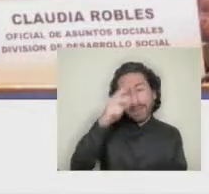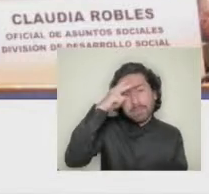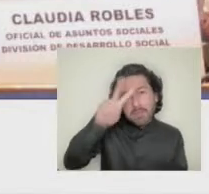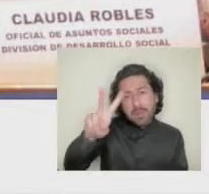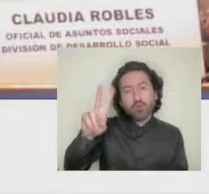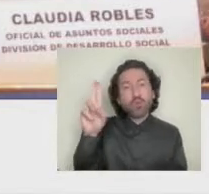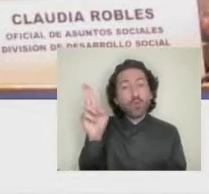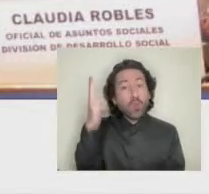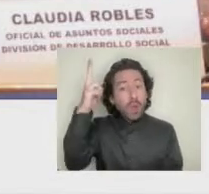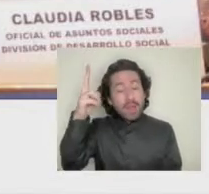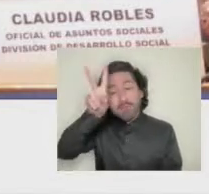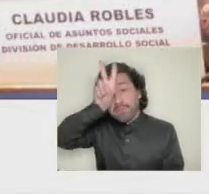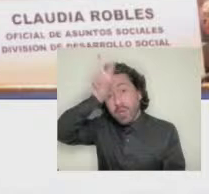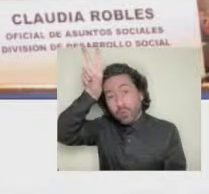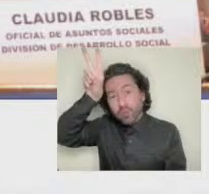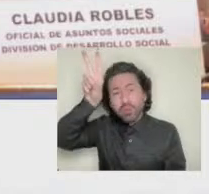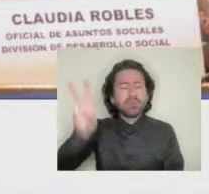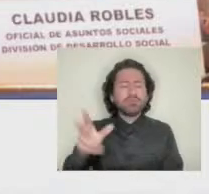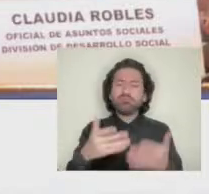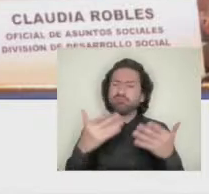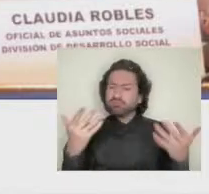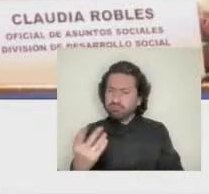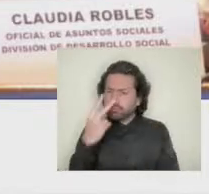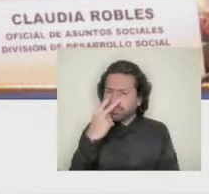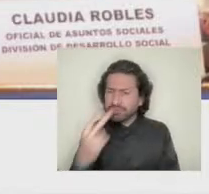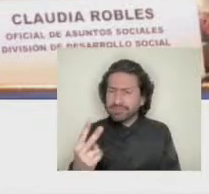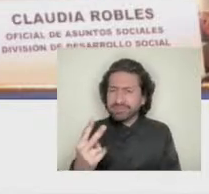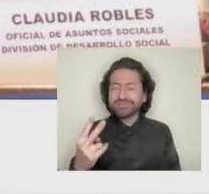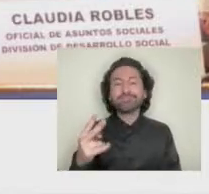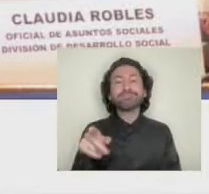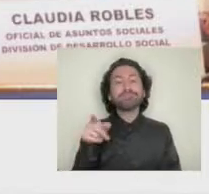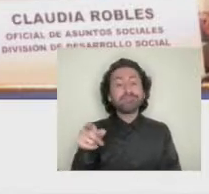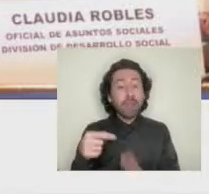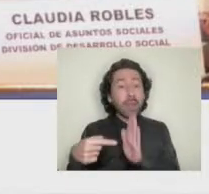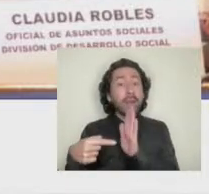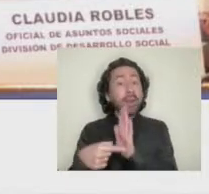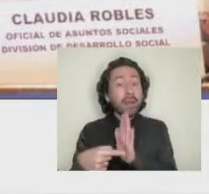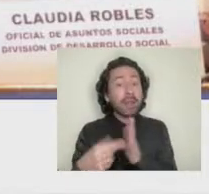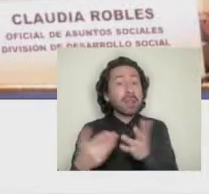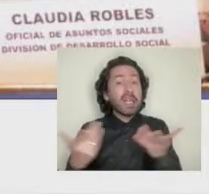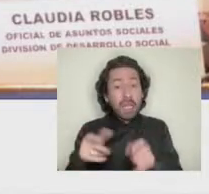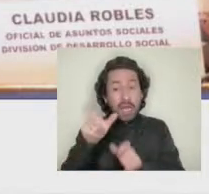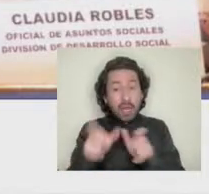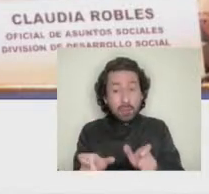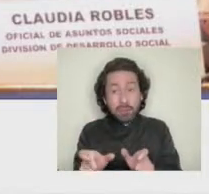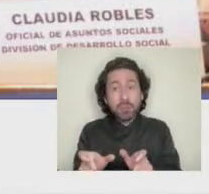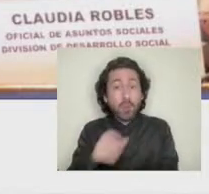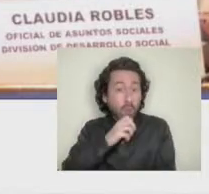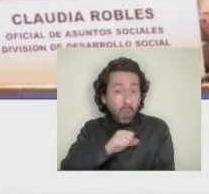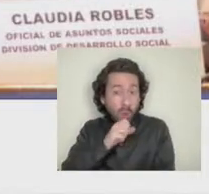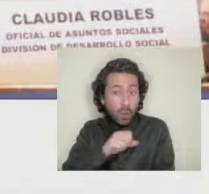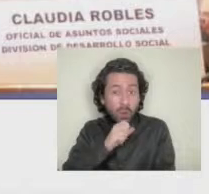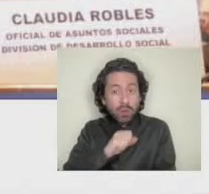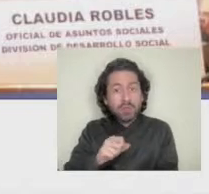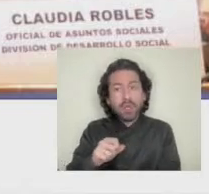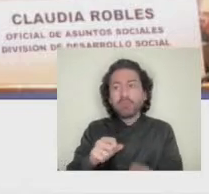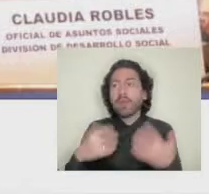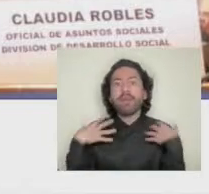examines the situation in Mexico, Paraguay, and Peru on how the score goes down